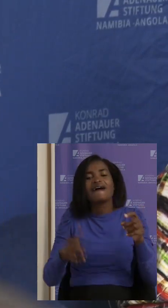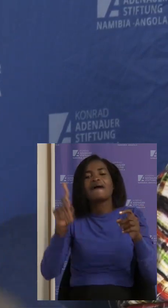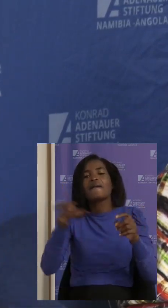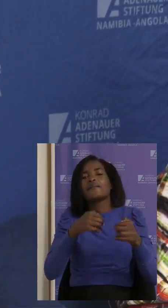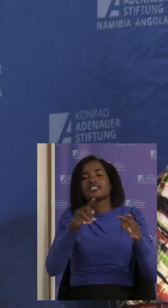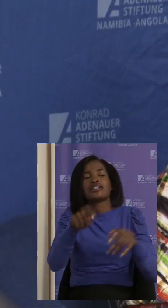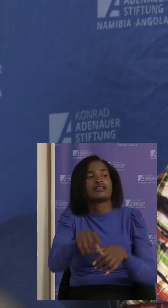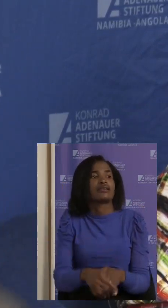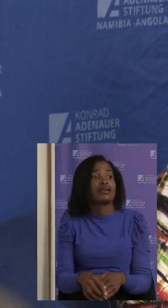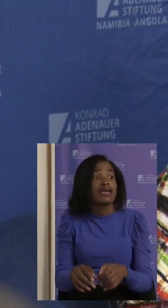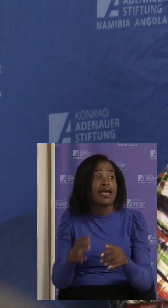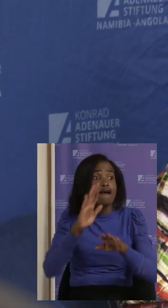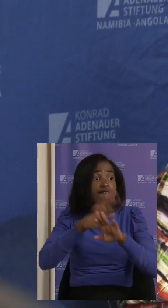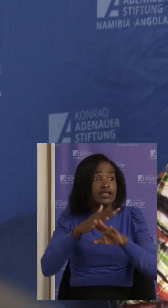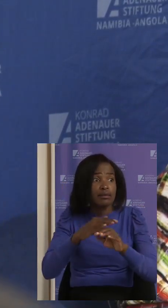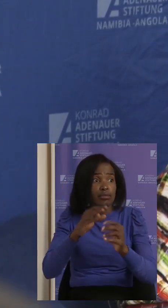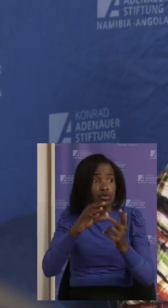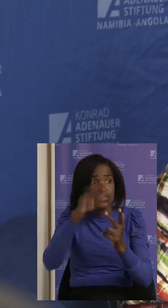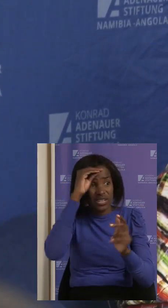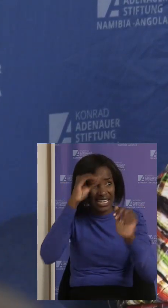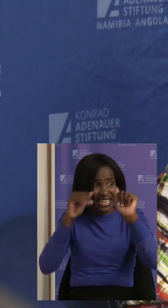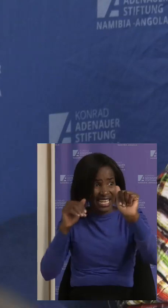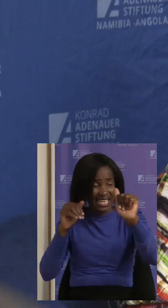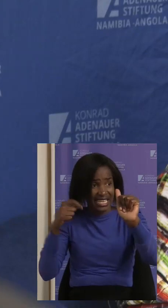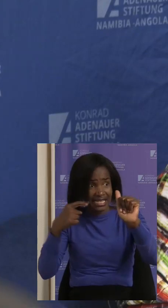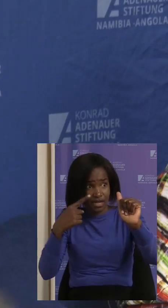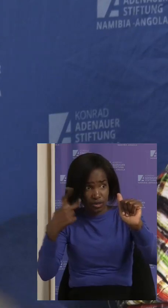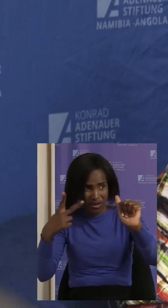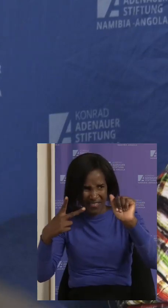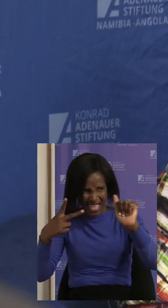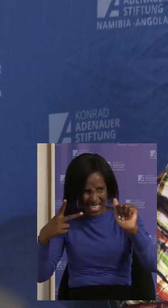an A student in grade 12,